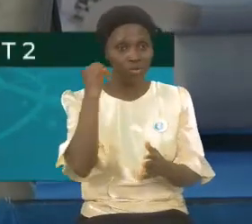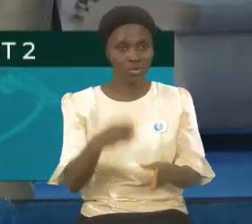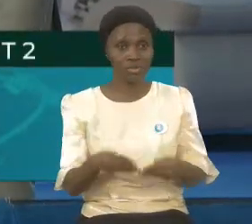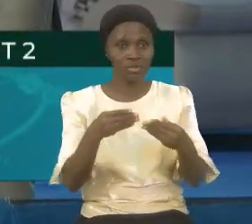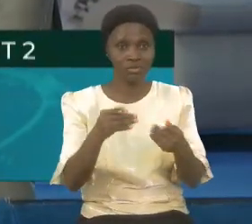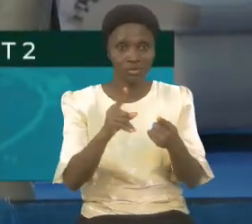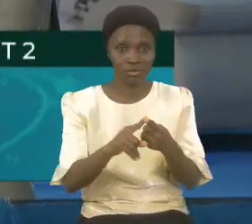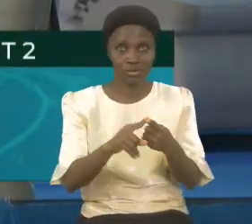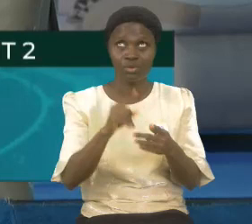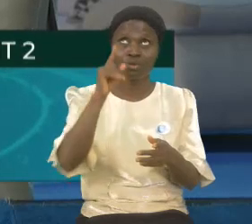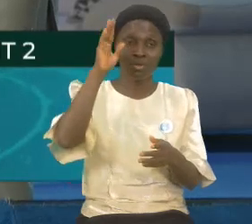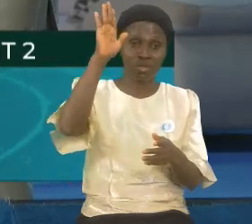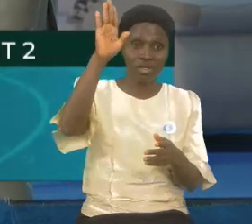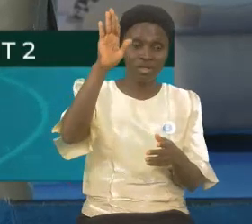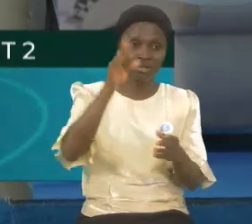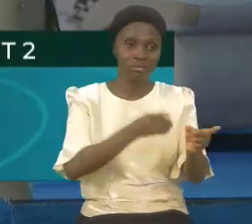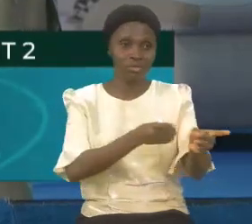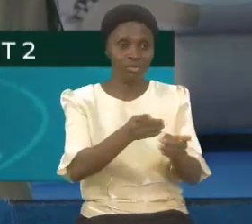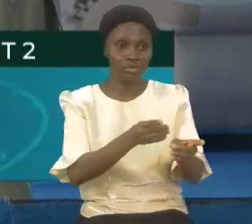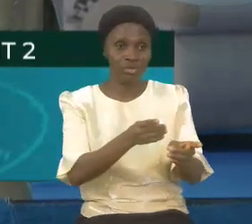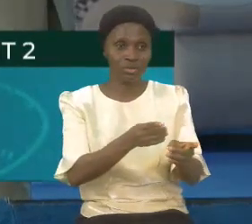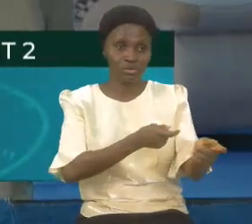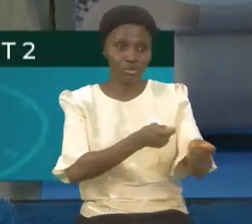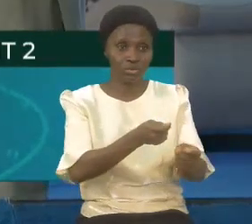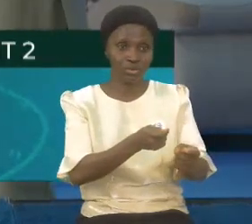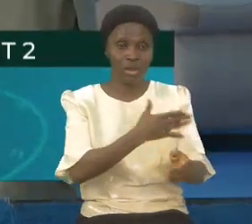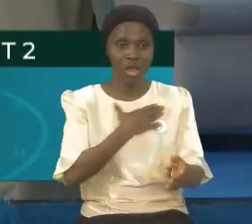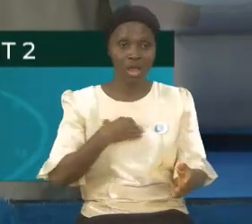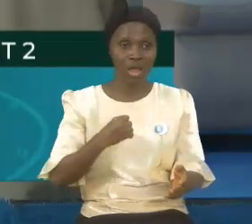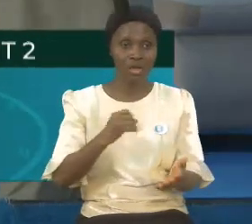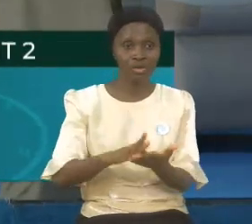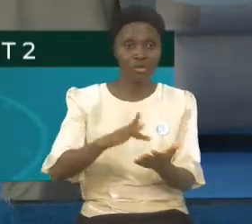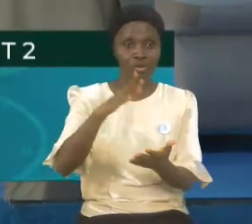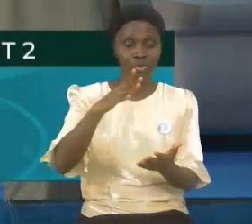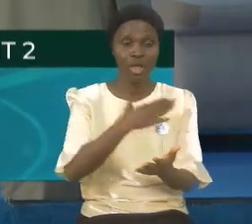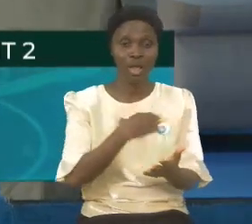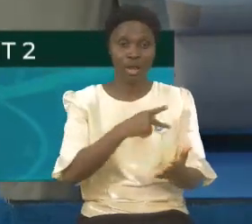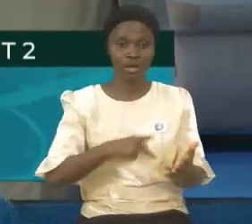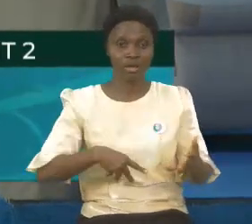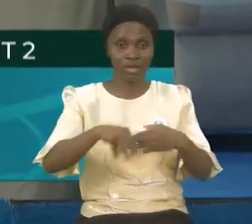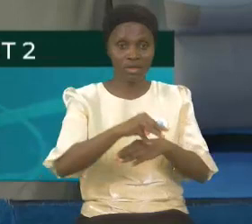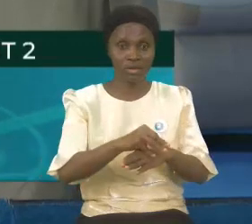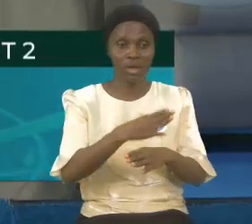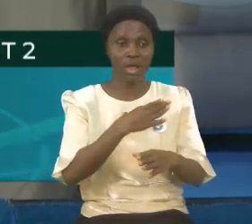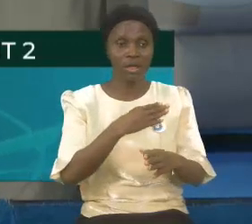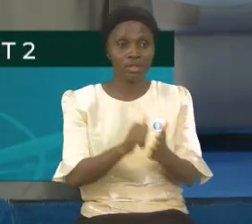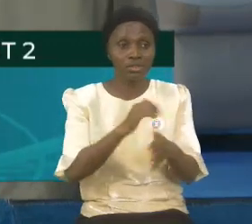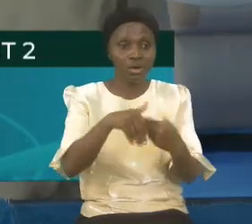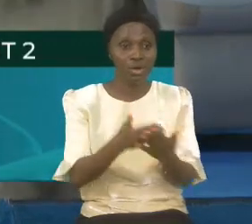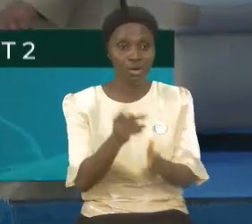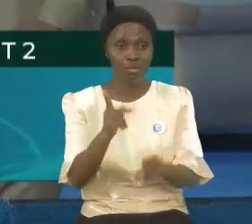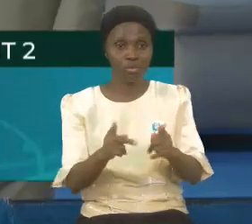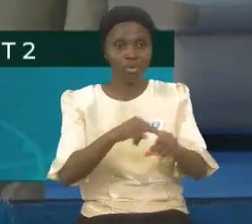dominion and glory and a kingdom, that all people and nations and